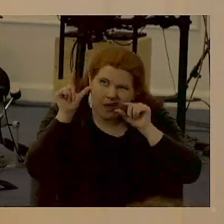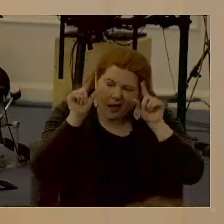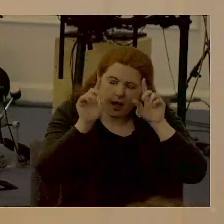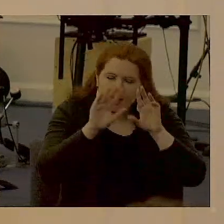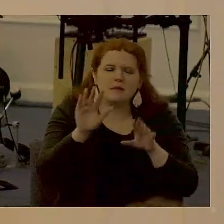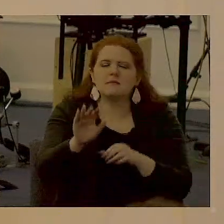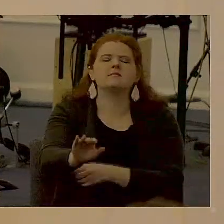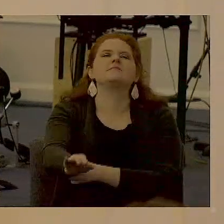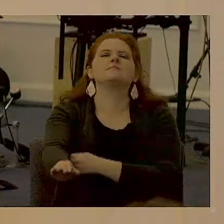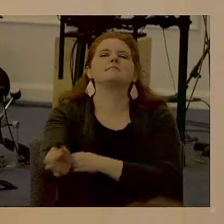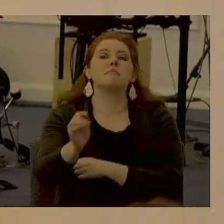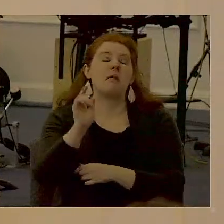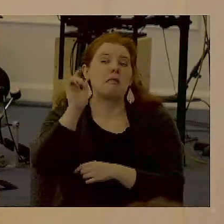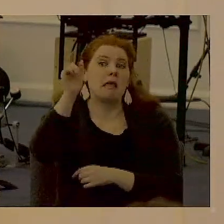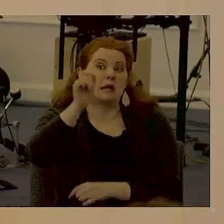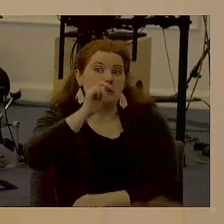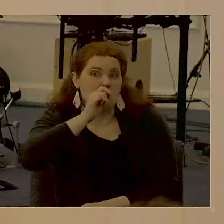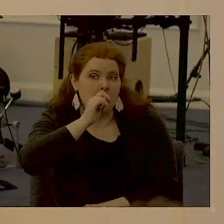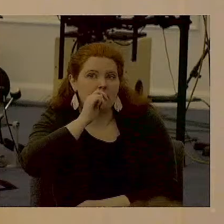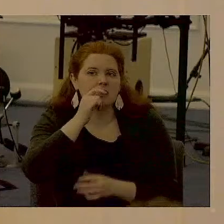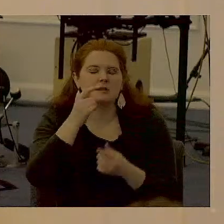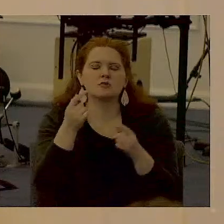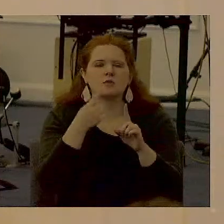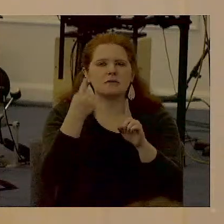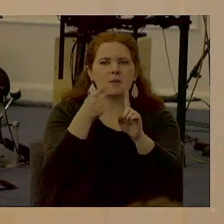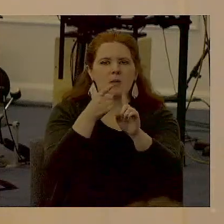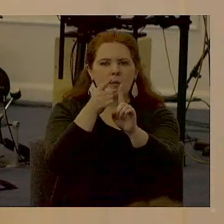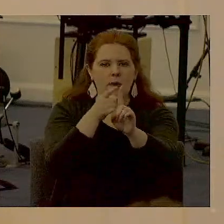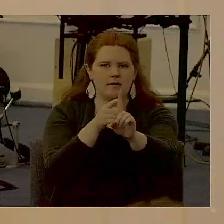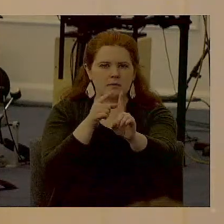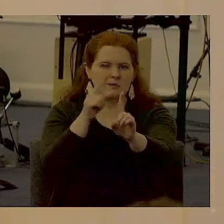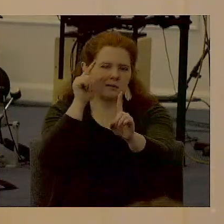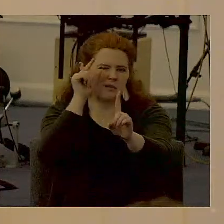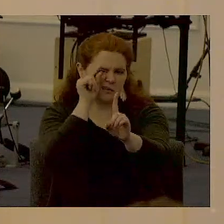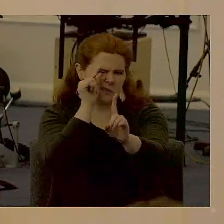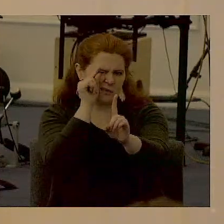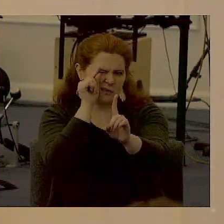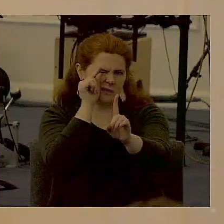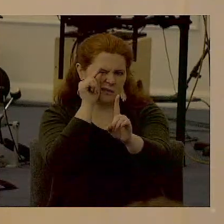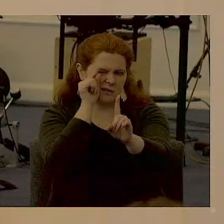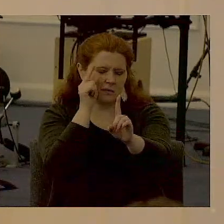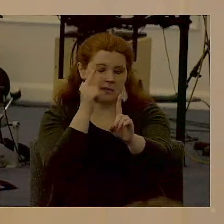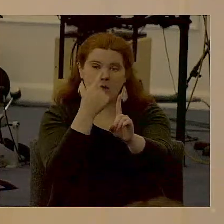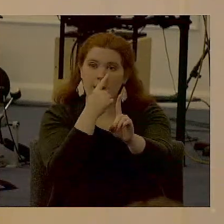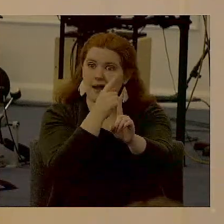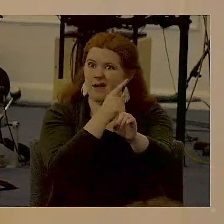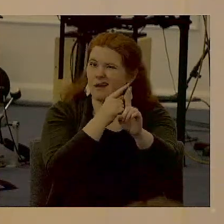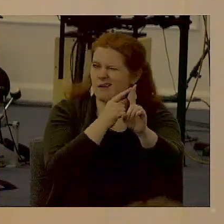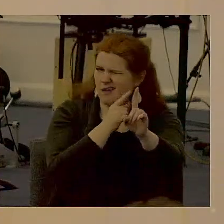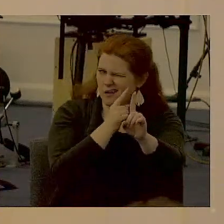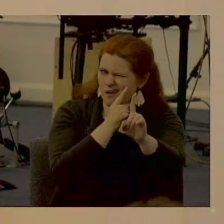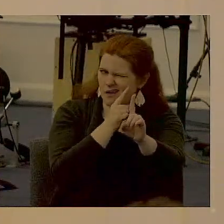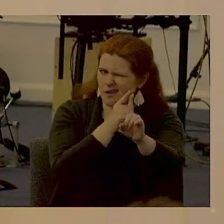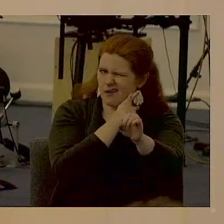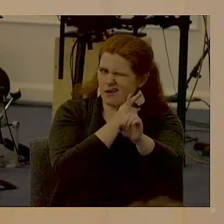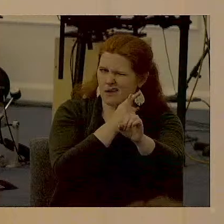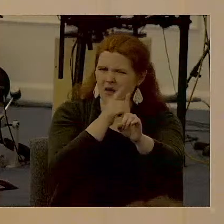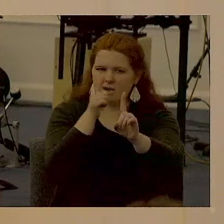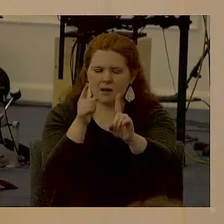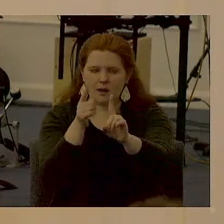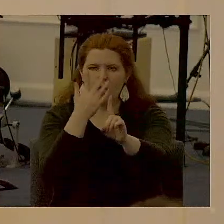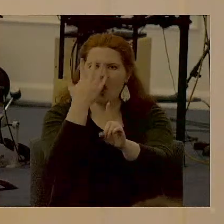want to, in private, you point at something and you close one eye and then you switch eyes, you will say, I'm pointing at something